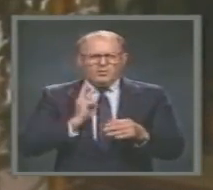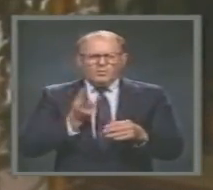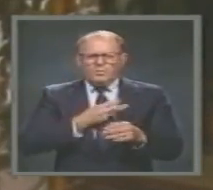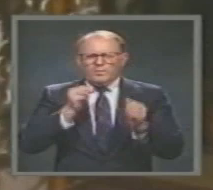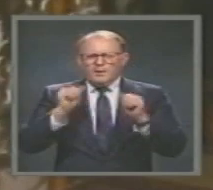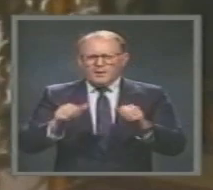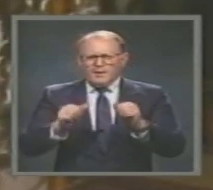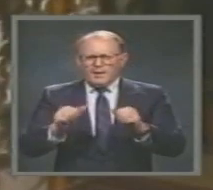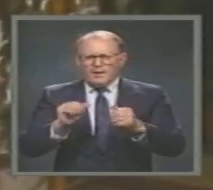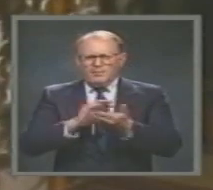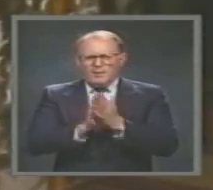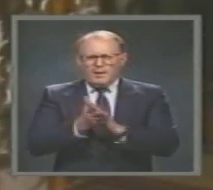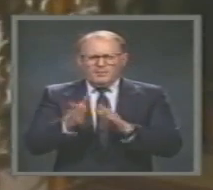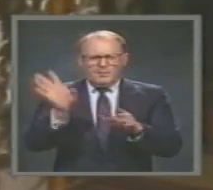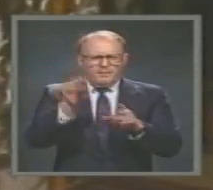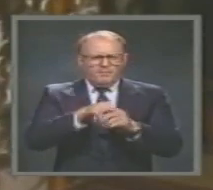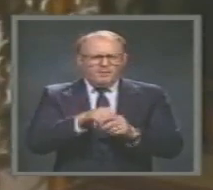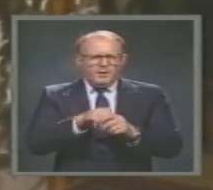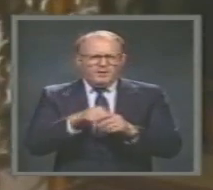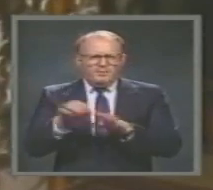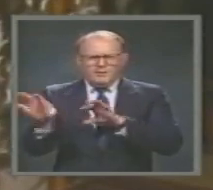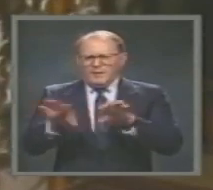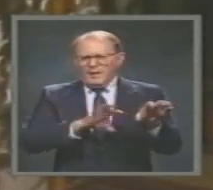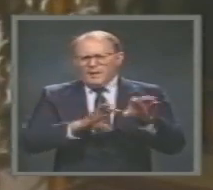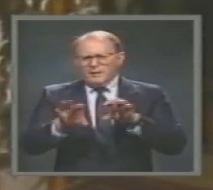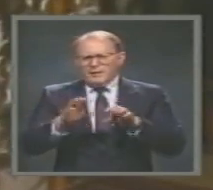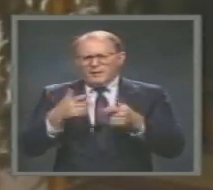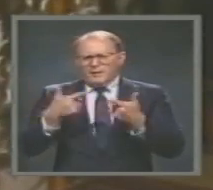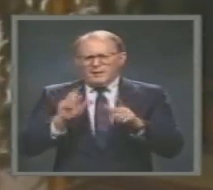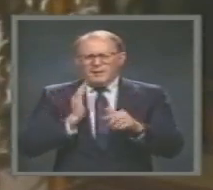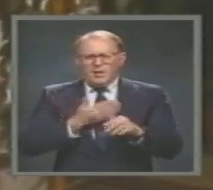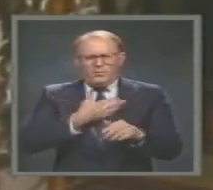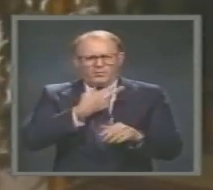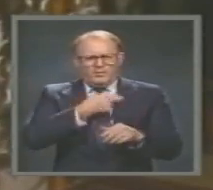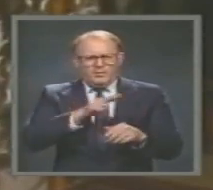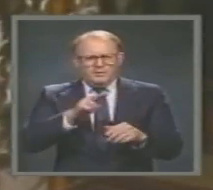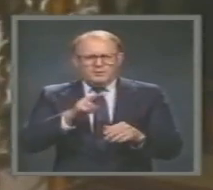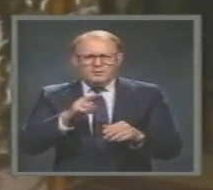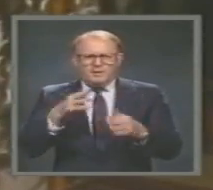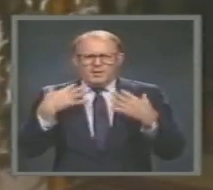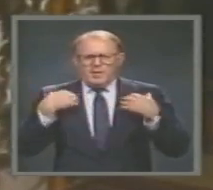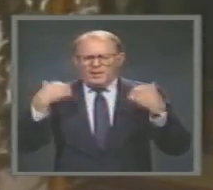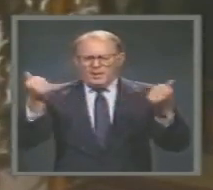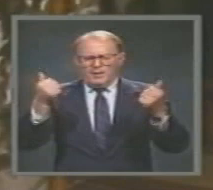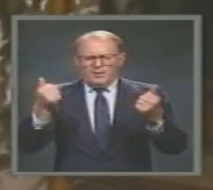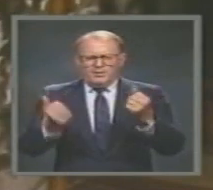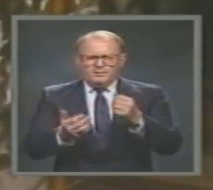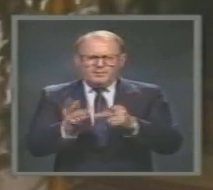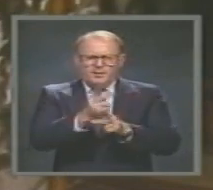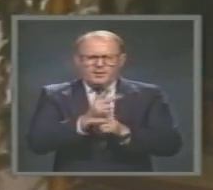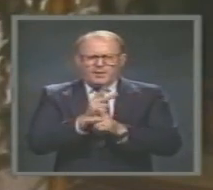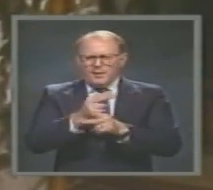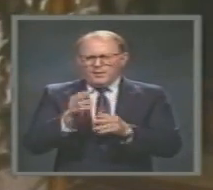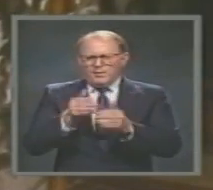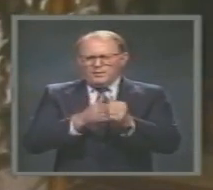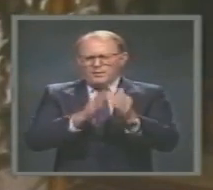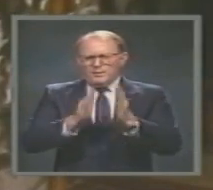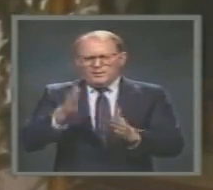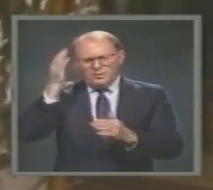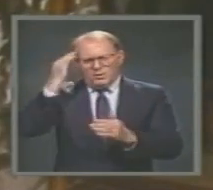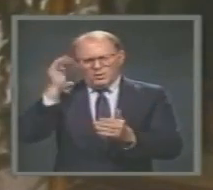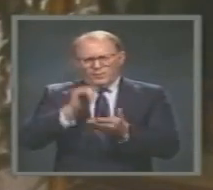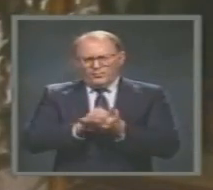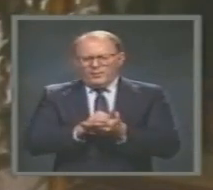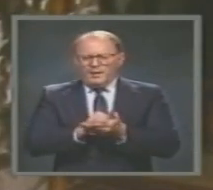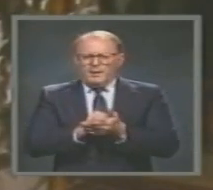action. We can let our religious and political and social and healthcare leaders know that abortion is intolerable. We will